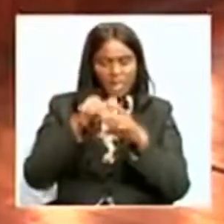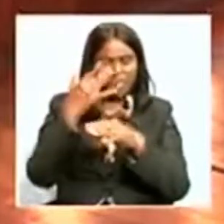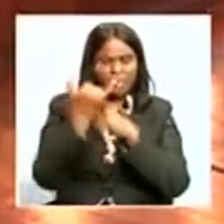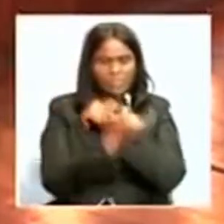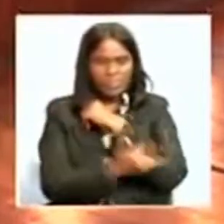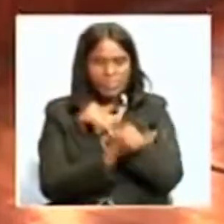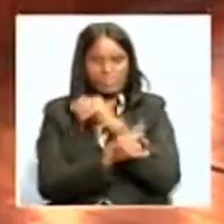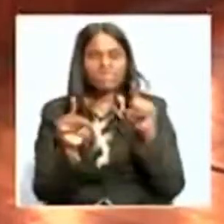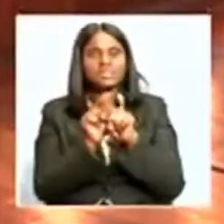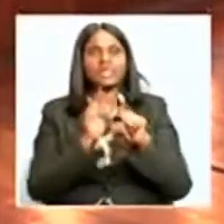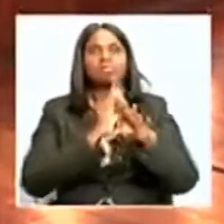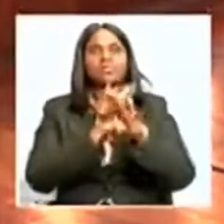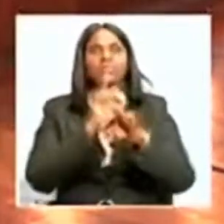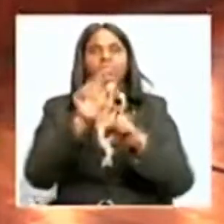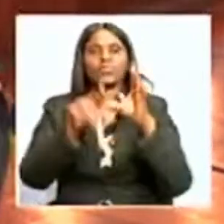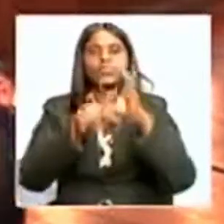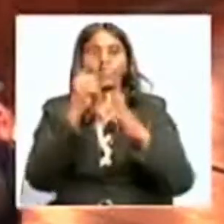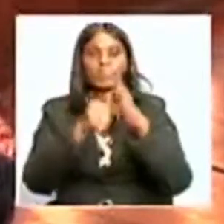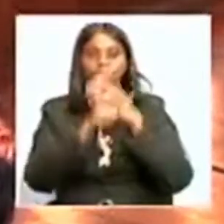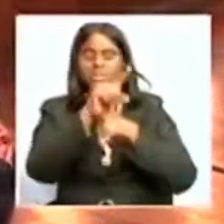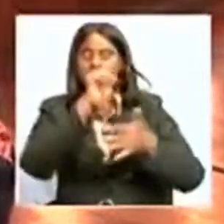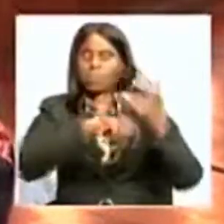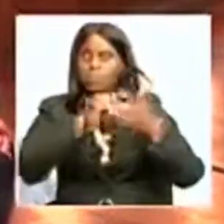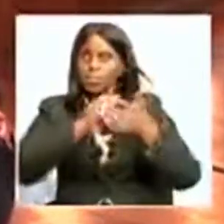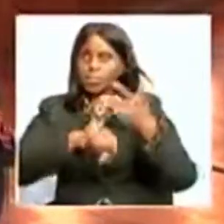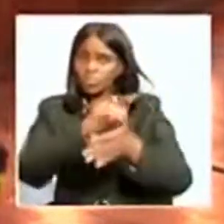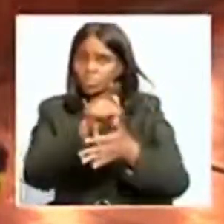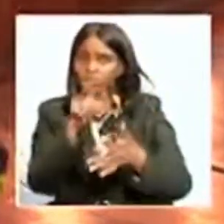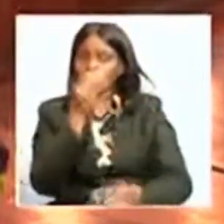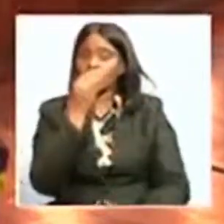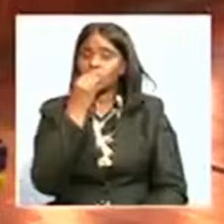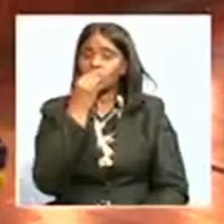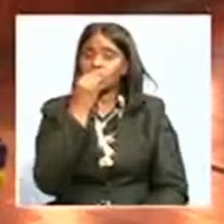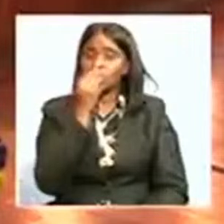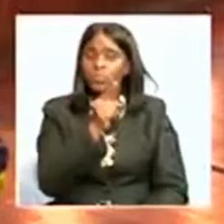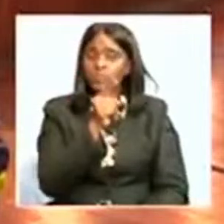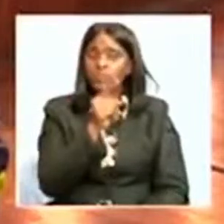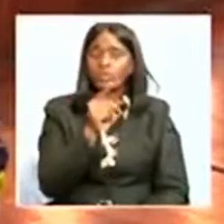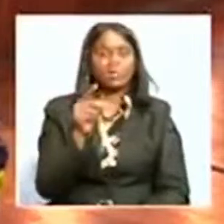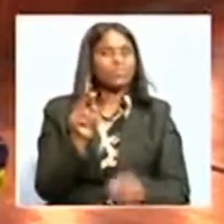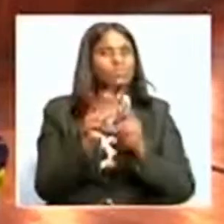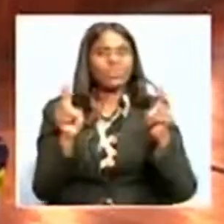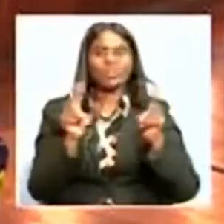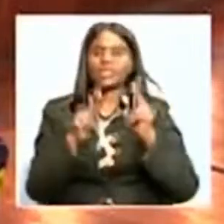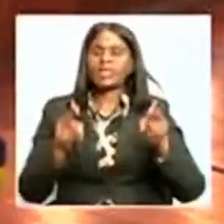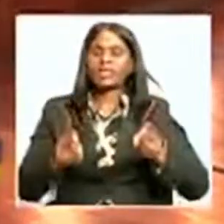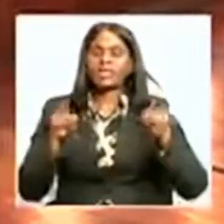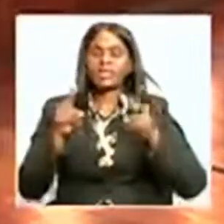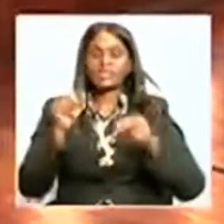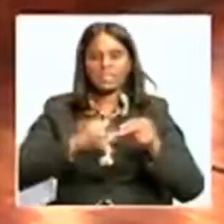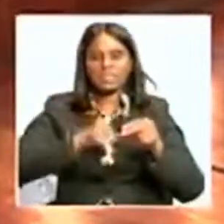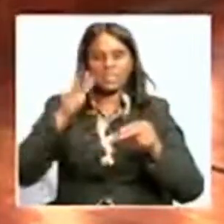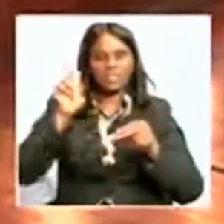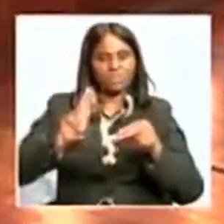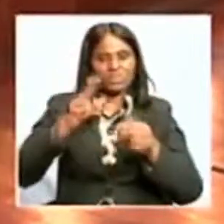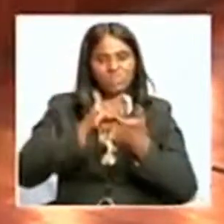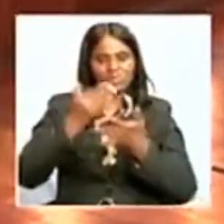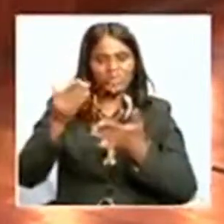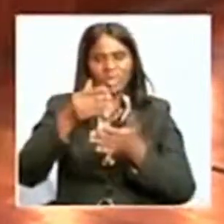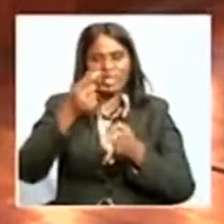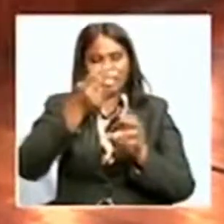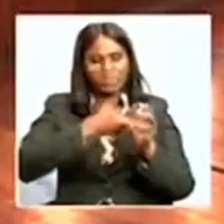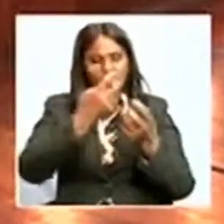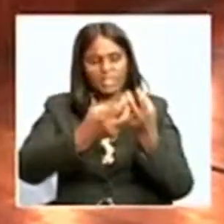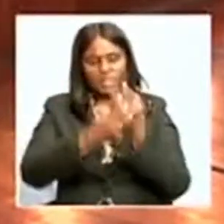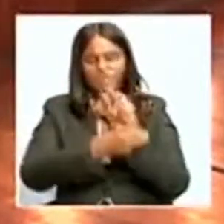is blocked? You'll find that the prices of food goes very high. We used to buy potatoes at 60